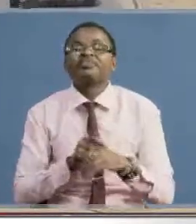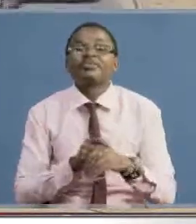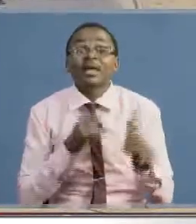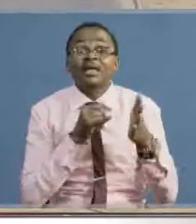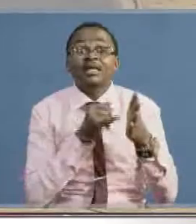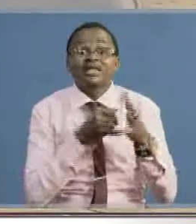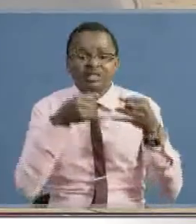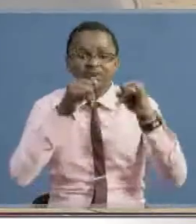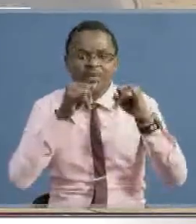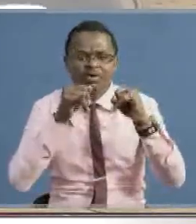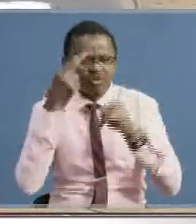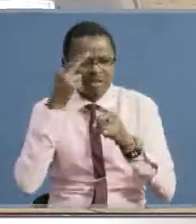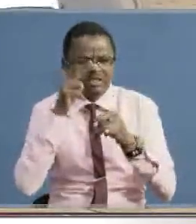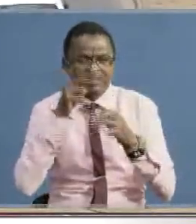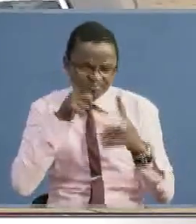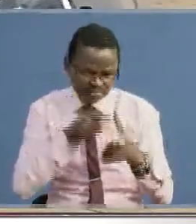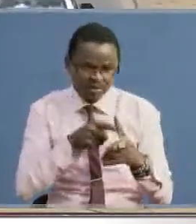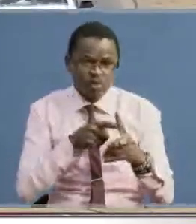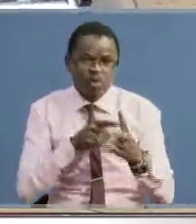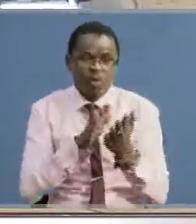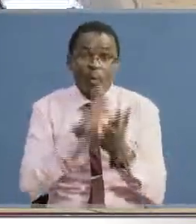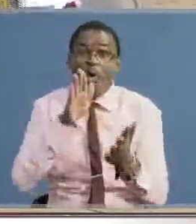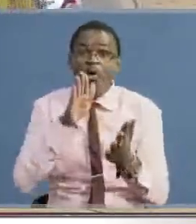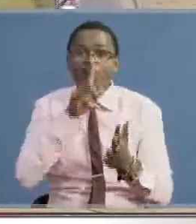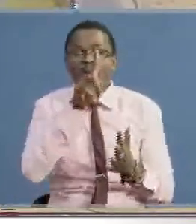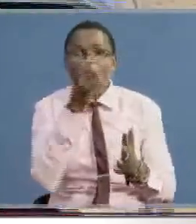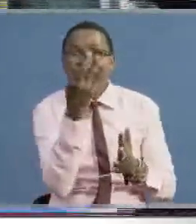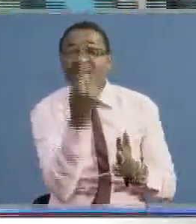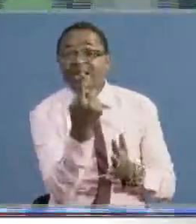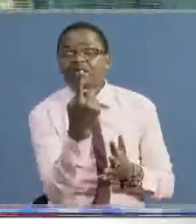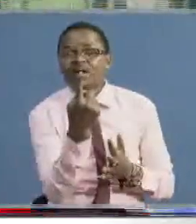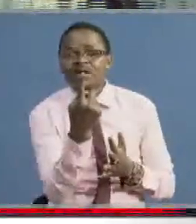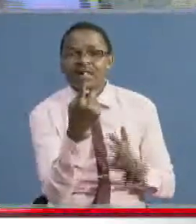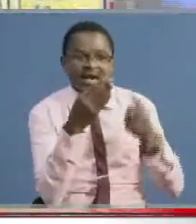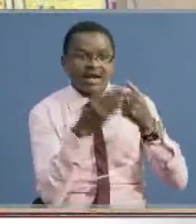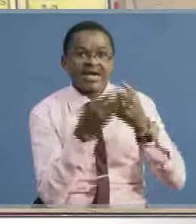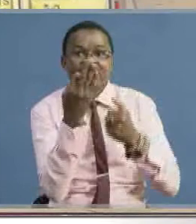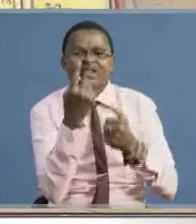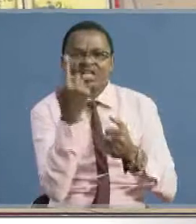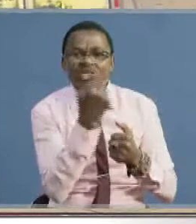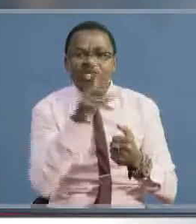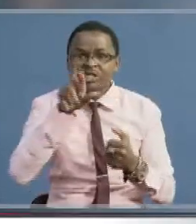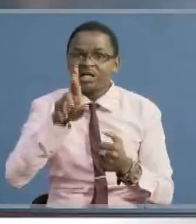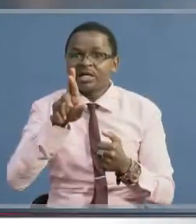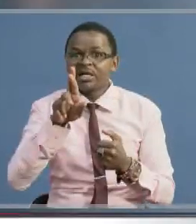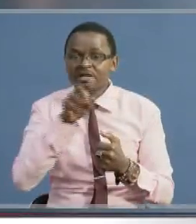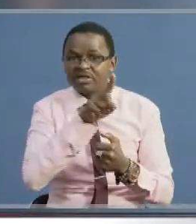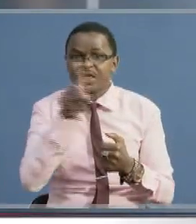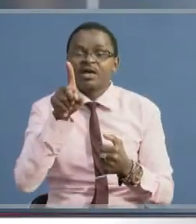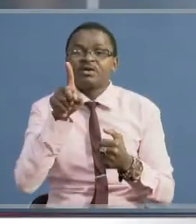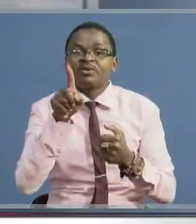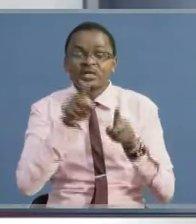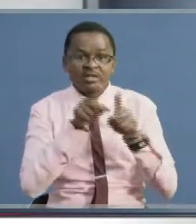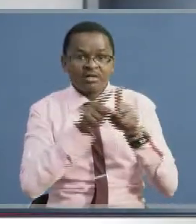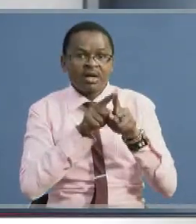Its implementation will see petrol prices shoot to more than 131 shillings and 93 cents per litre in Nairobi, while diesel and